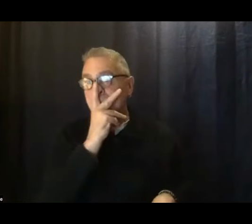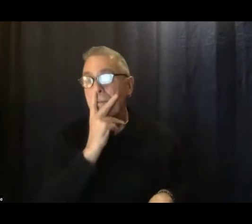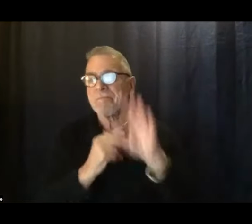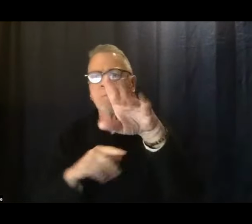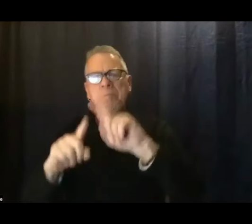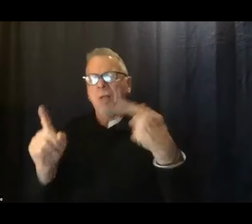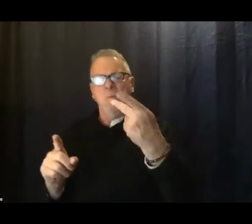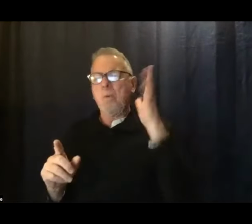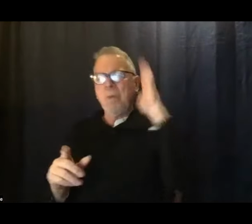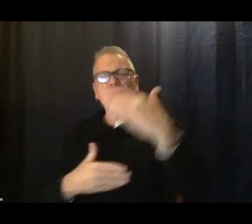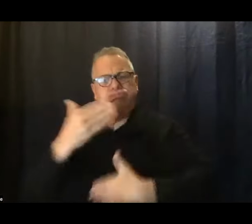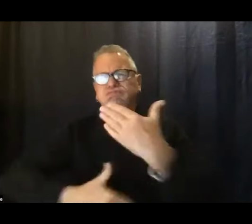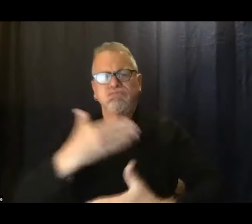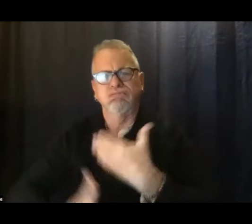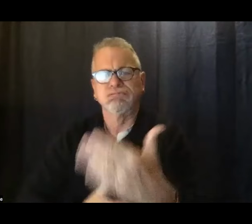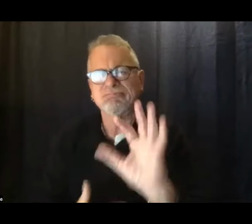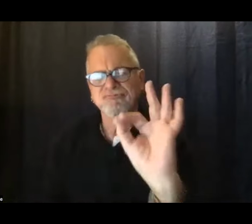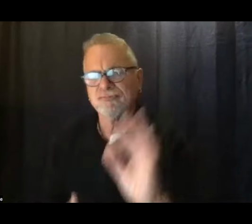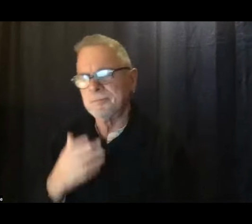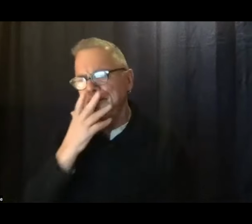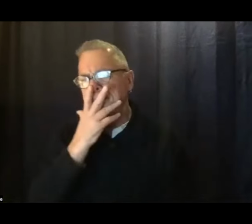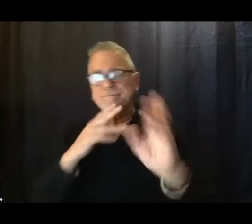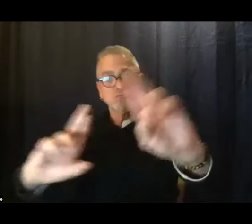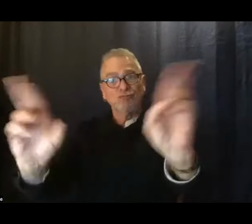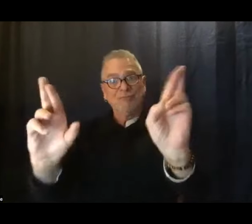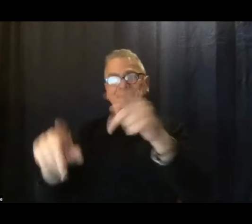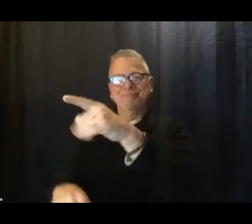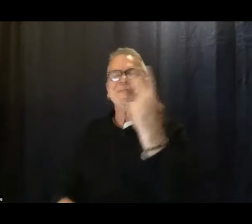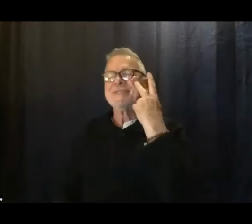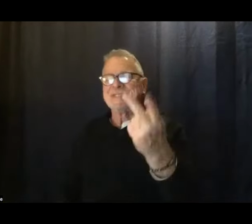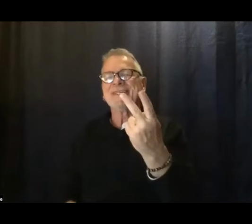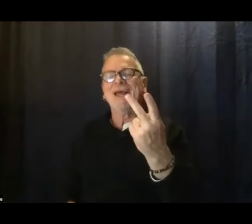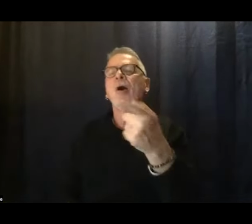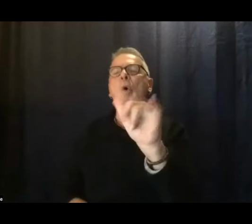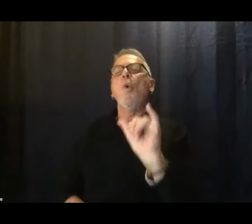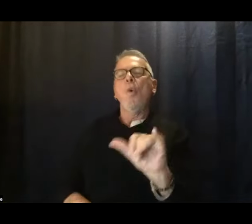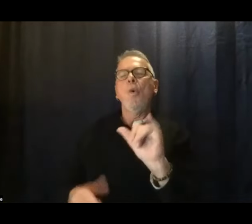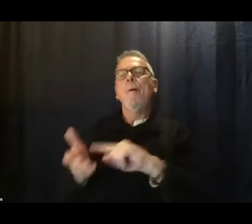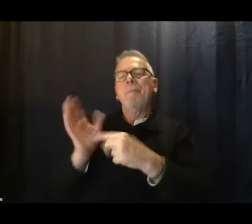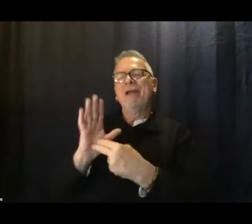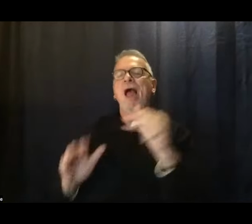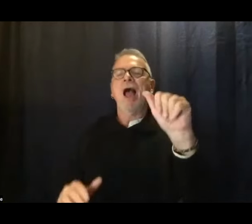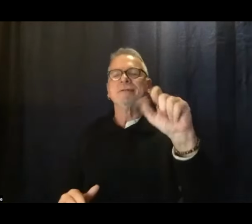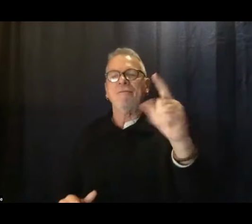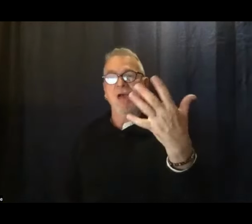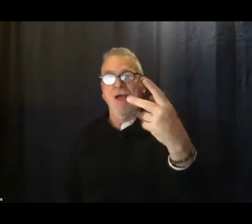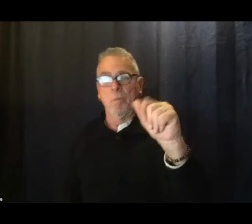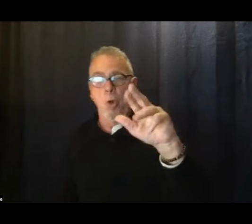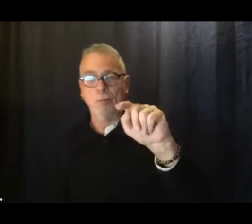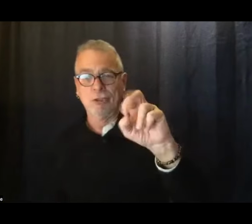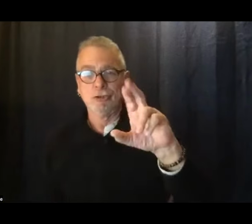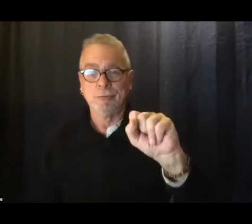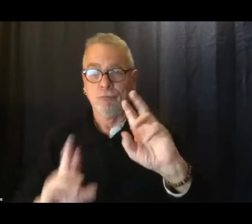quick. We've only got 30 minutes left, but I want to show these to you. And we're going to go through them. So copy me. Here we go.